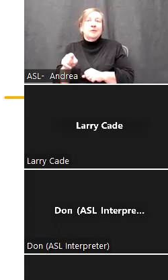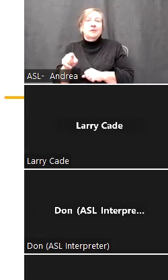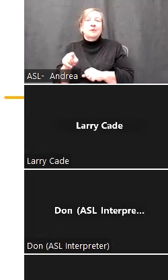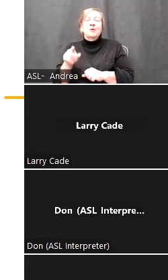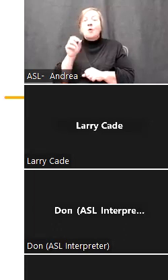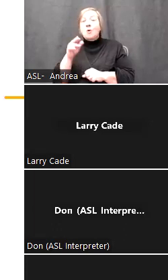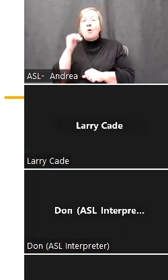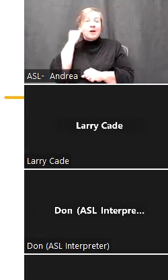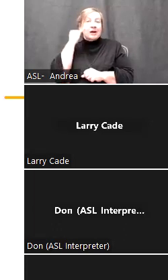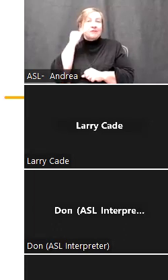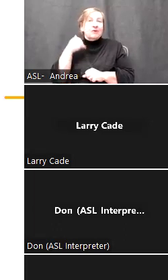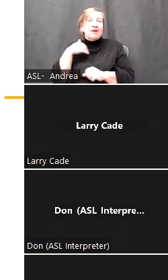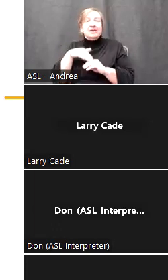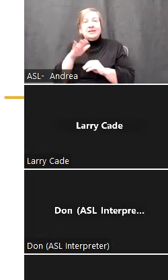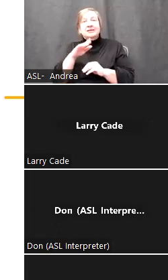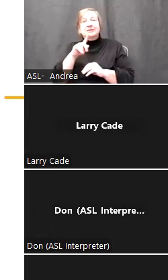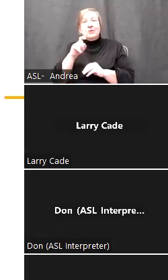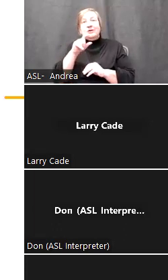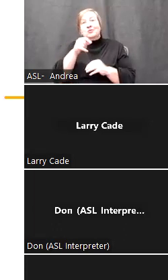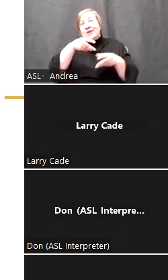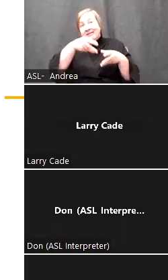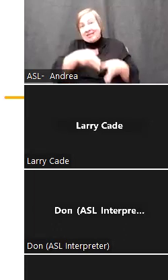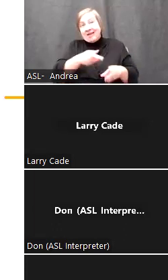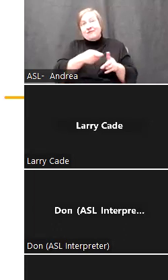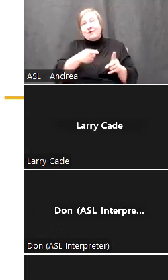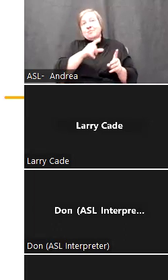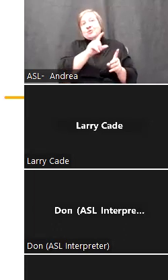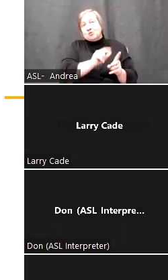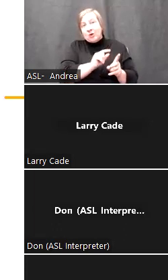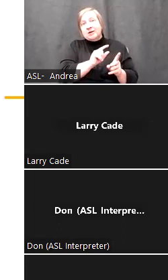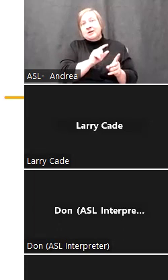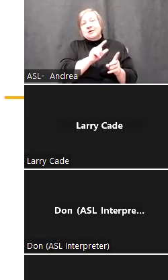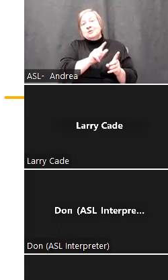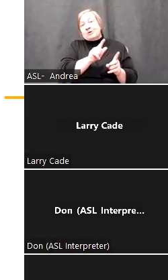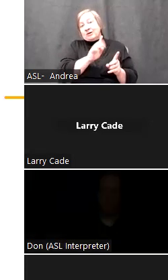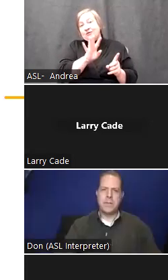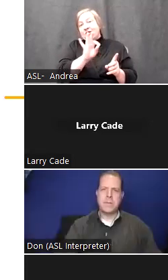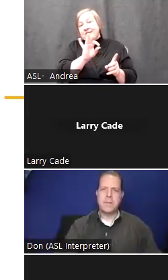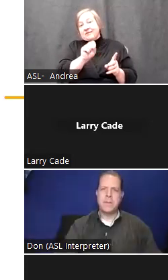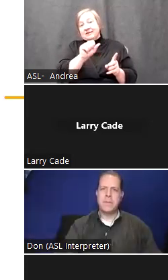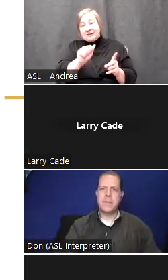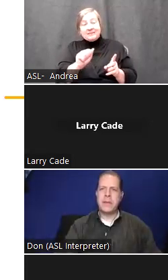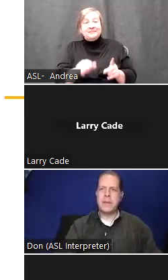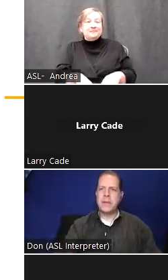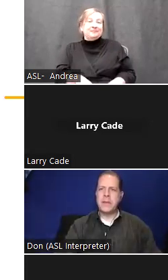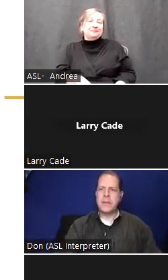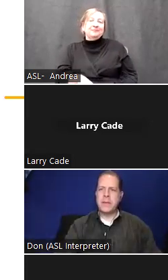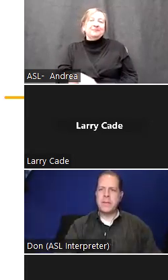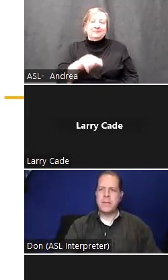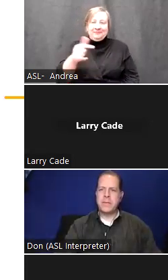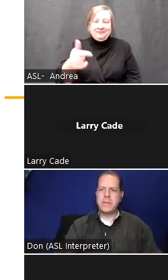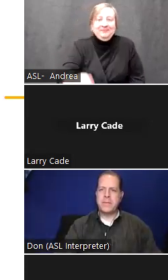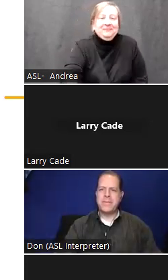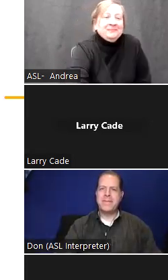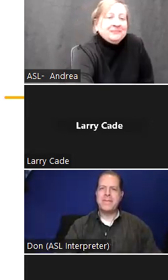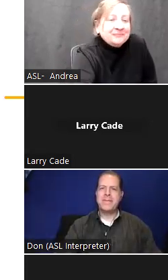or if you have at least 120 left in your 2024 FSA. Basically, the point is that you can't be enrolled in a